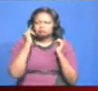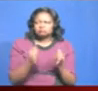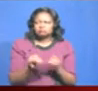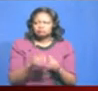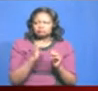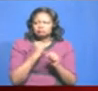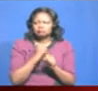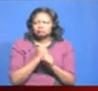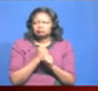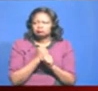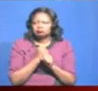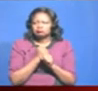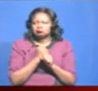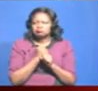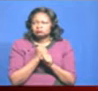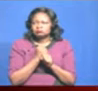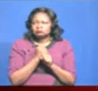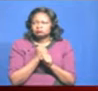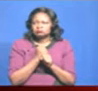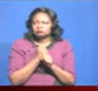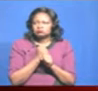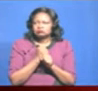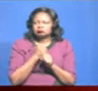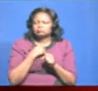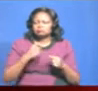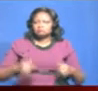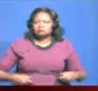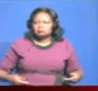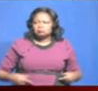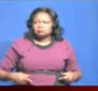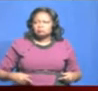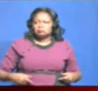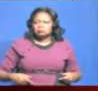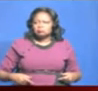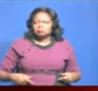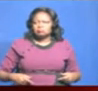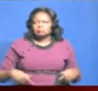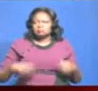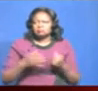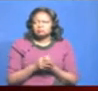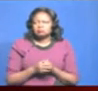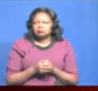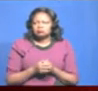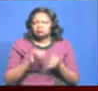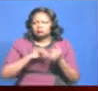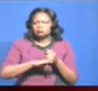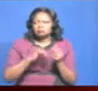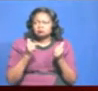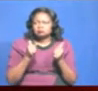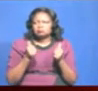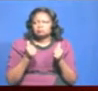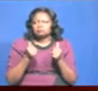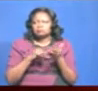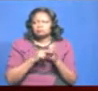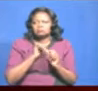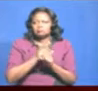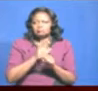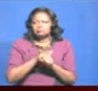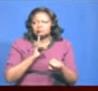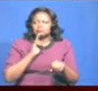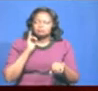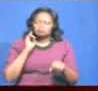operation. I am still a young man. I'm yet to get married, so I have a lot of time to serve the Nairobians. I can